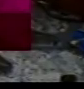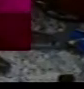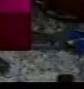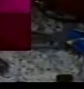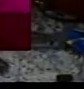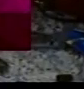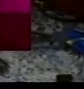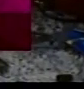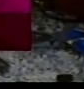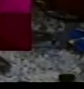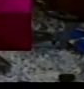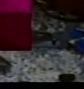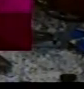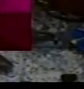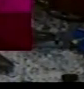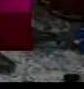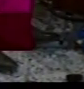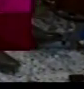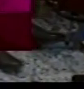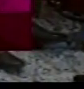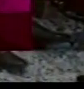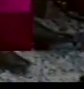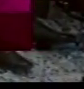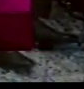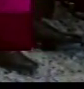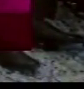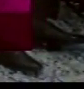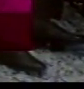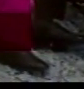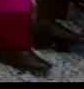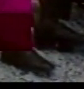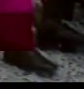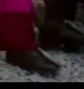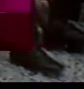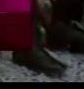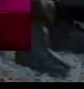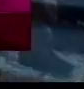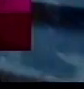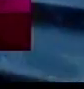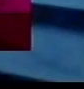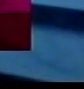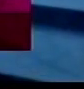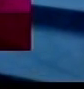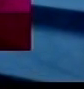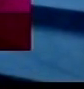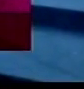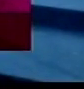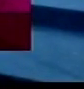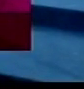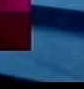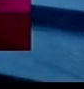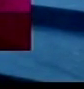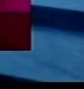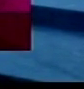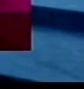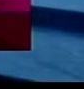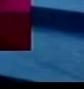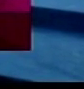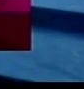I have with me here Sister Daniela. She has been having severe chest